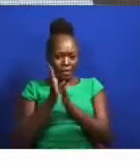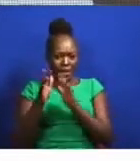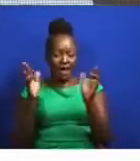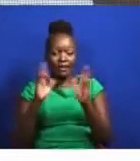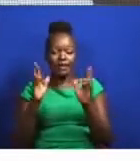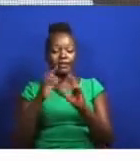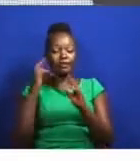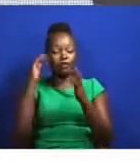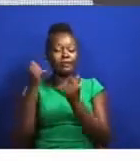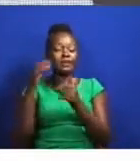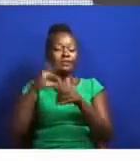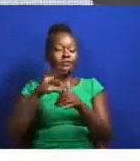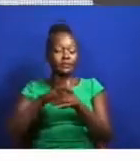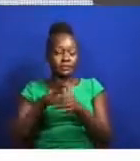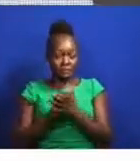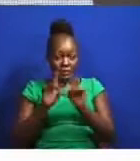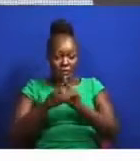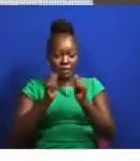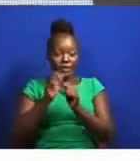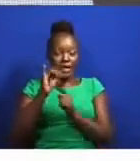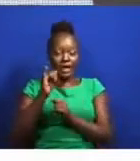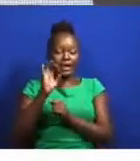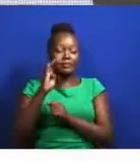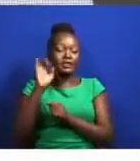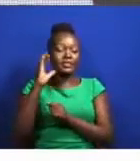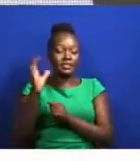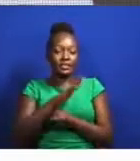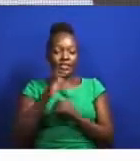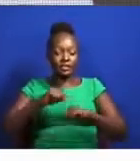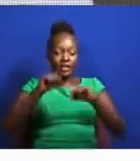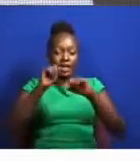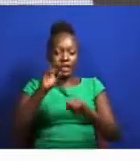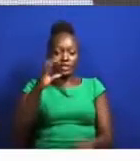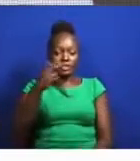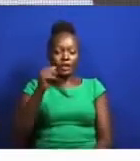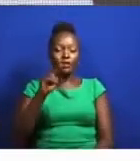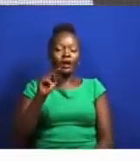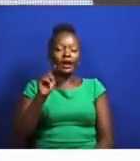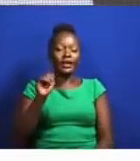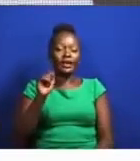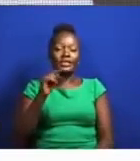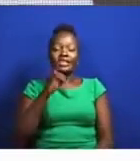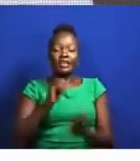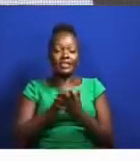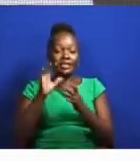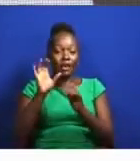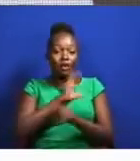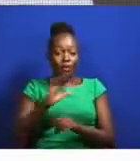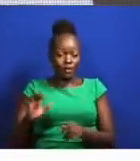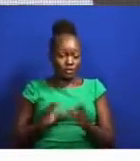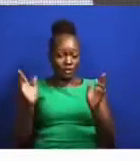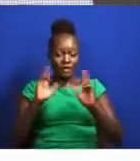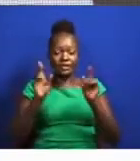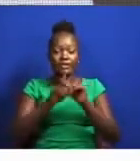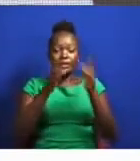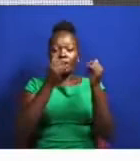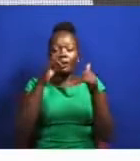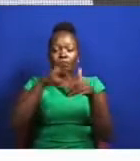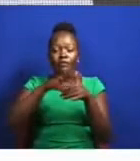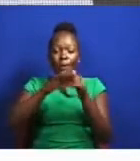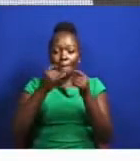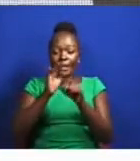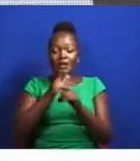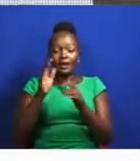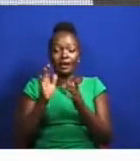upcoming August polls. According to IEBC Chairman Wafula Chebukati, the Commission has adequately prepared for the upcoming polls, but religious